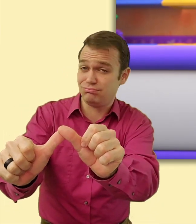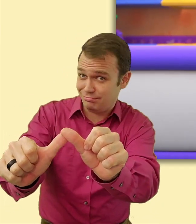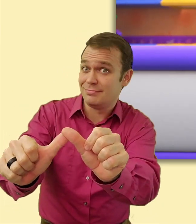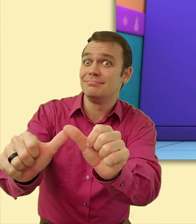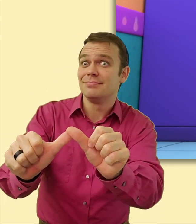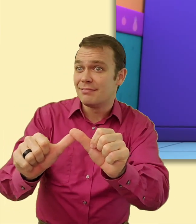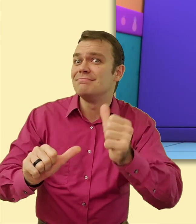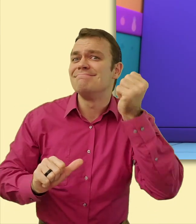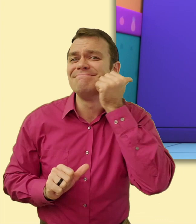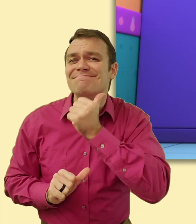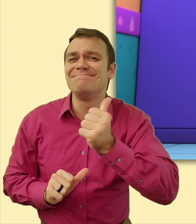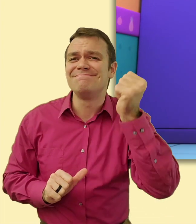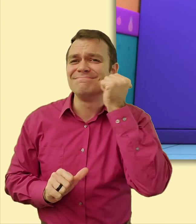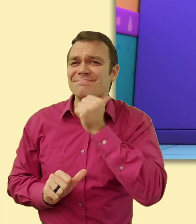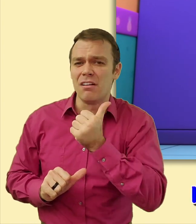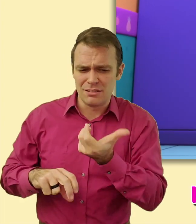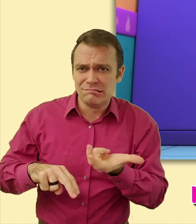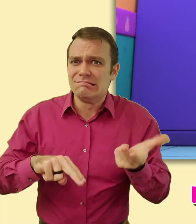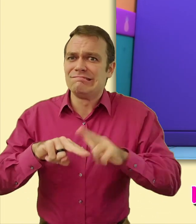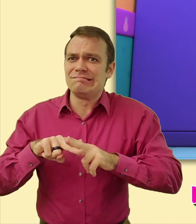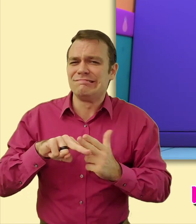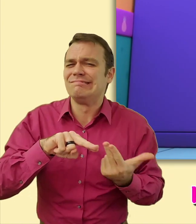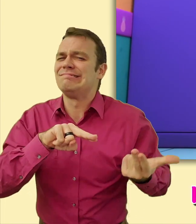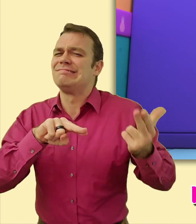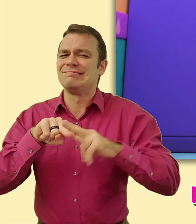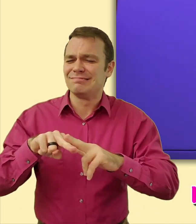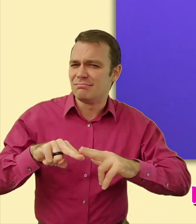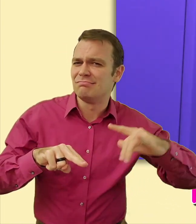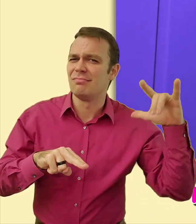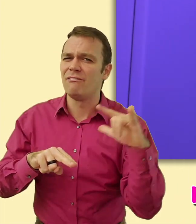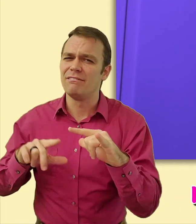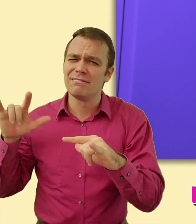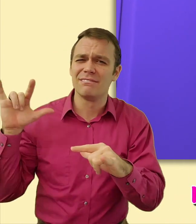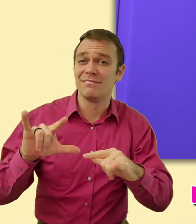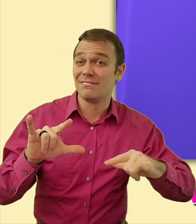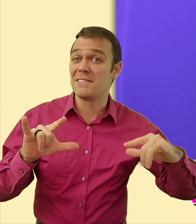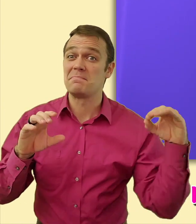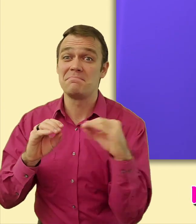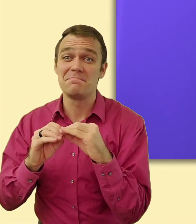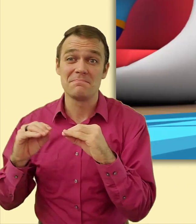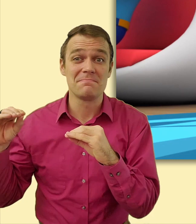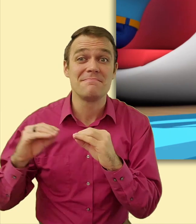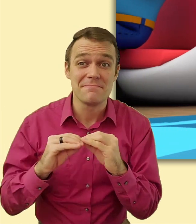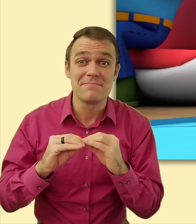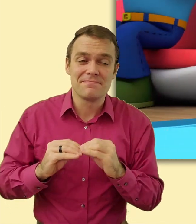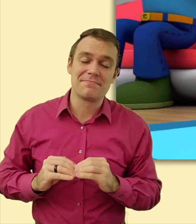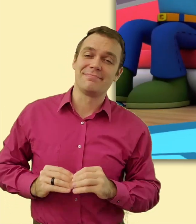true. Every single day I love you more and more.